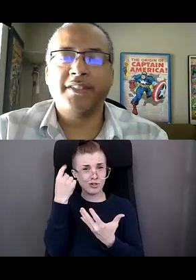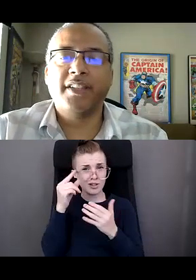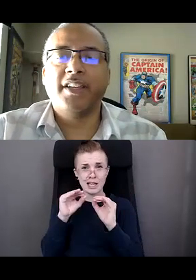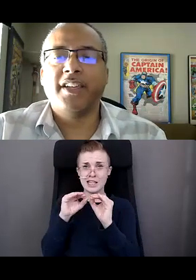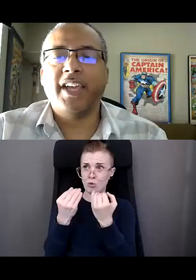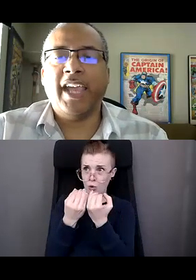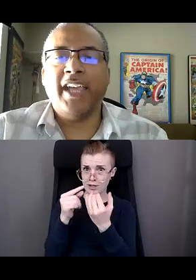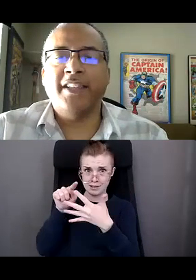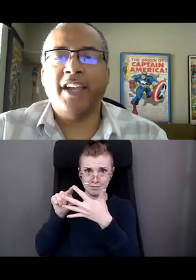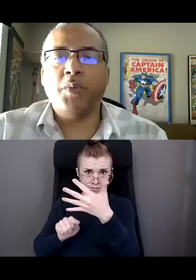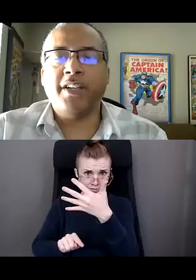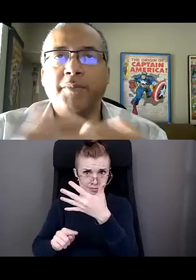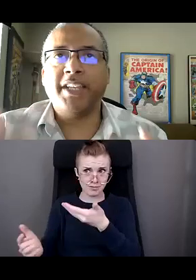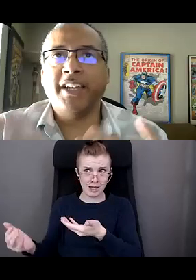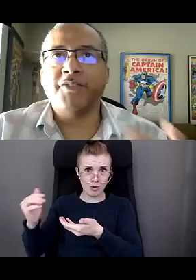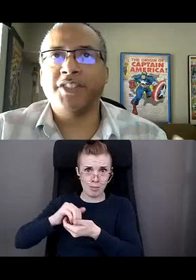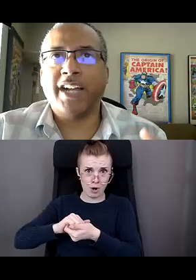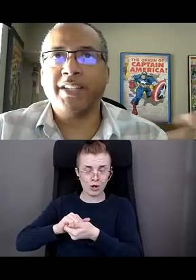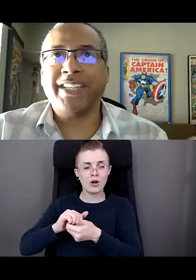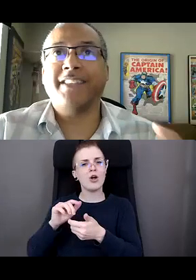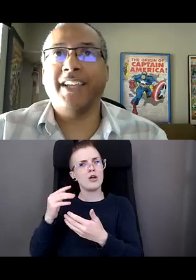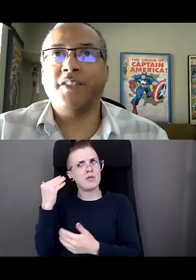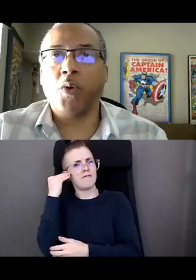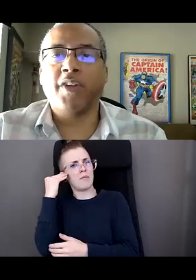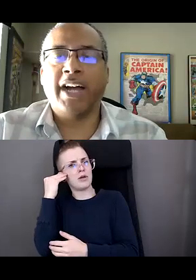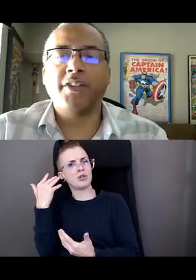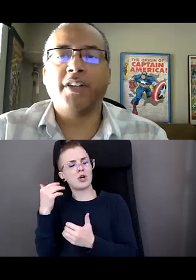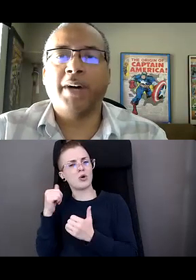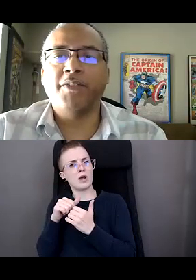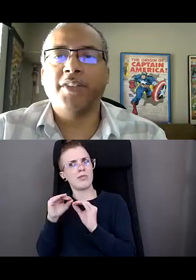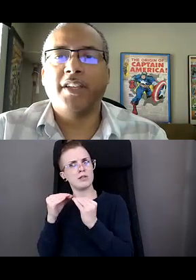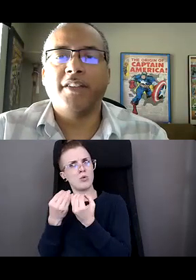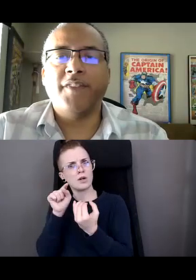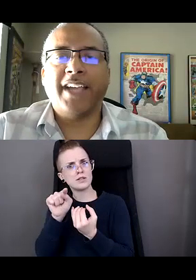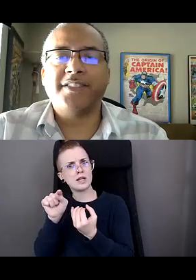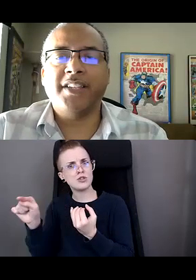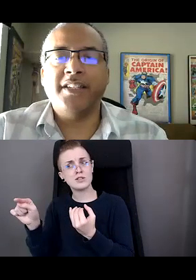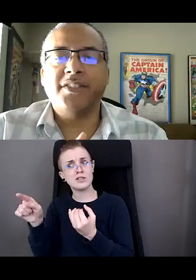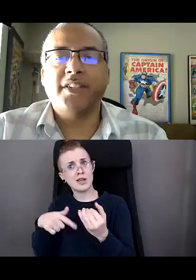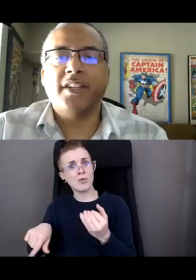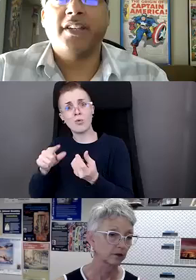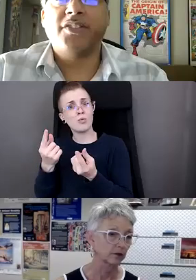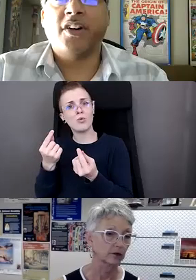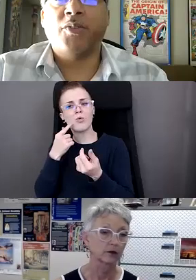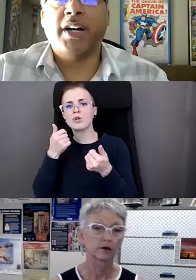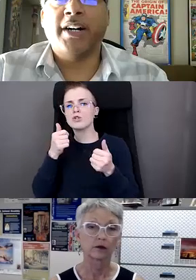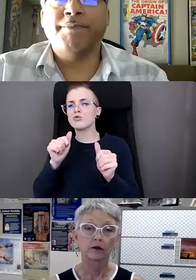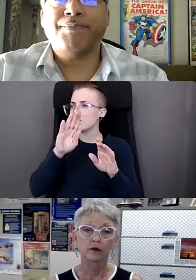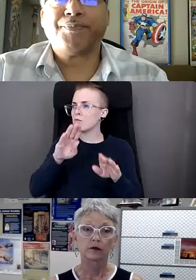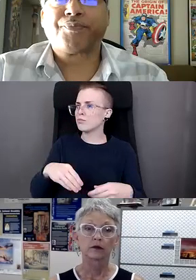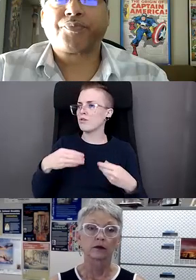with, and that we could come together and try to get the word out about vaccines.